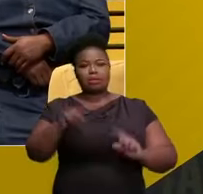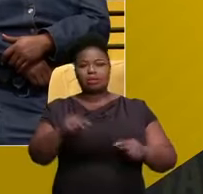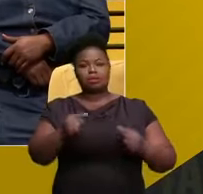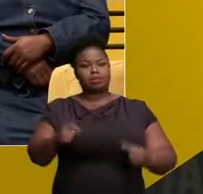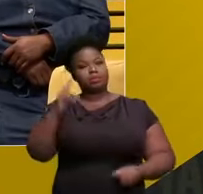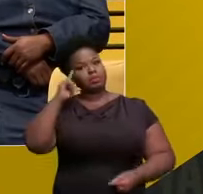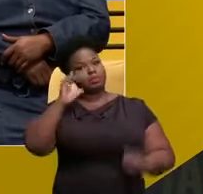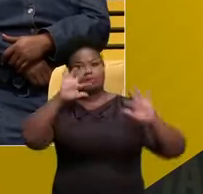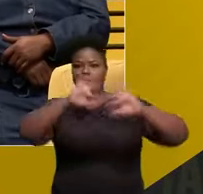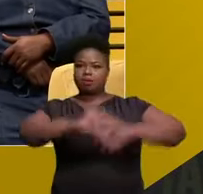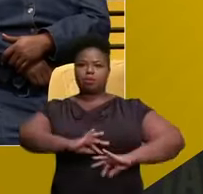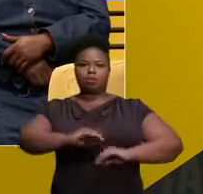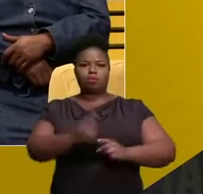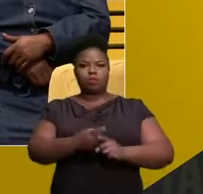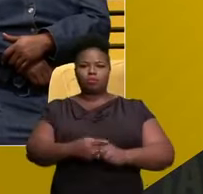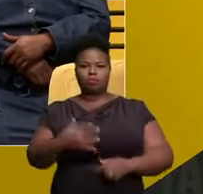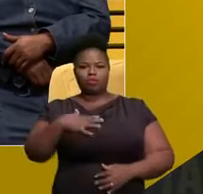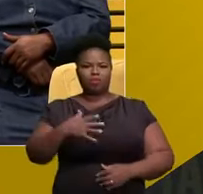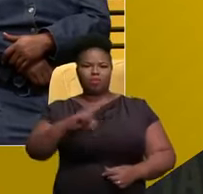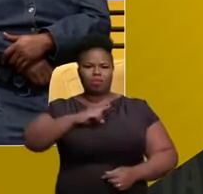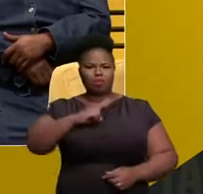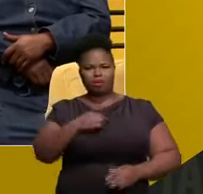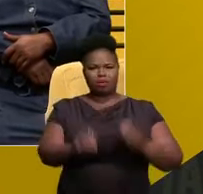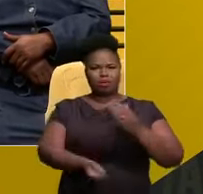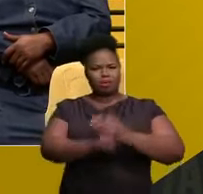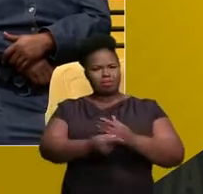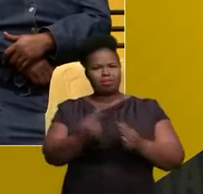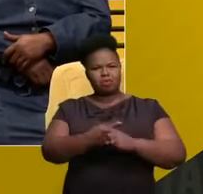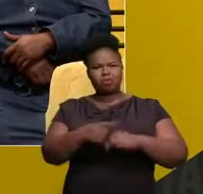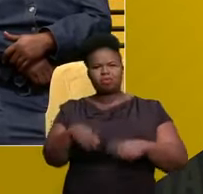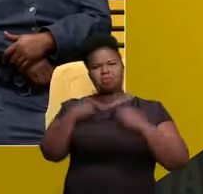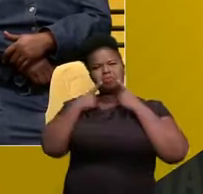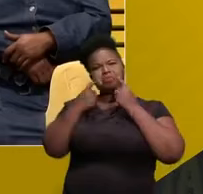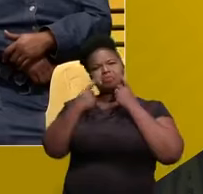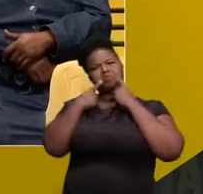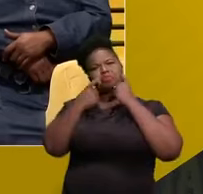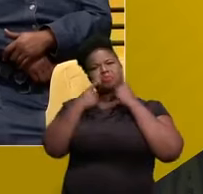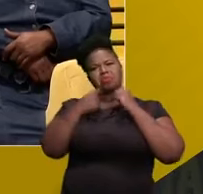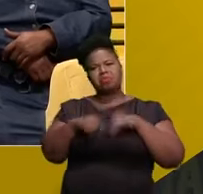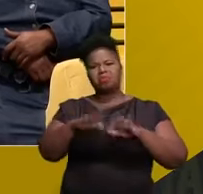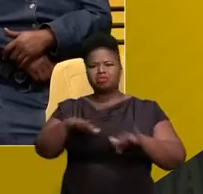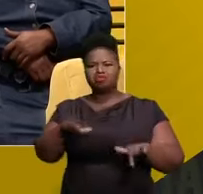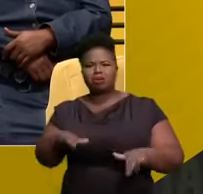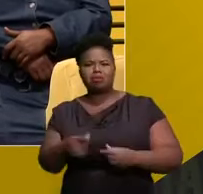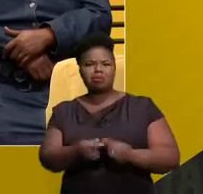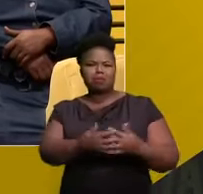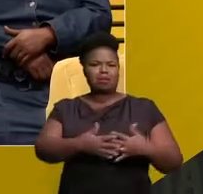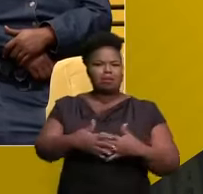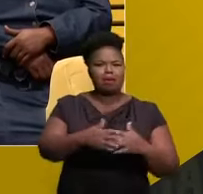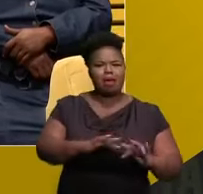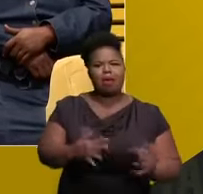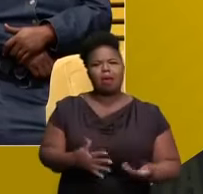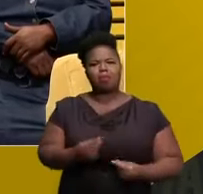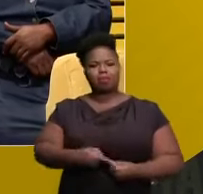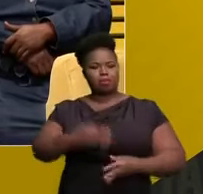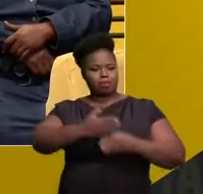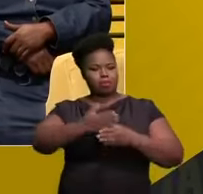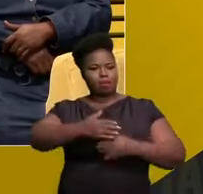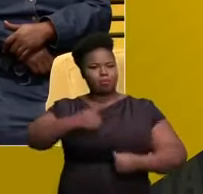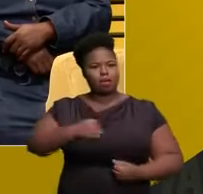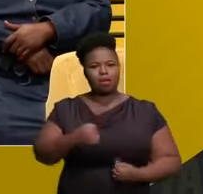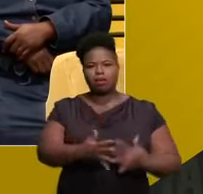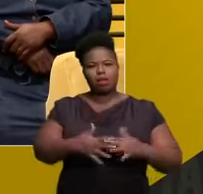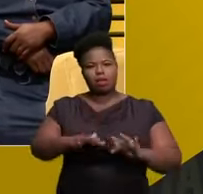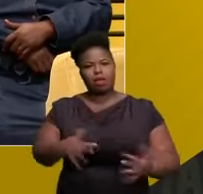boshego. It's just you end up finding yourself u balabala boshego gore na bana ba ga ke ba tlhokomela byang mereko wa ka ke o tlhokomela